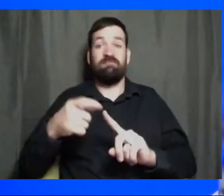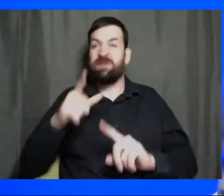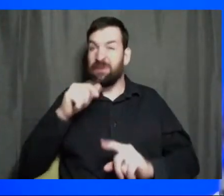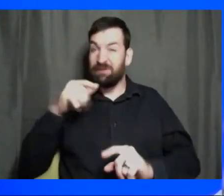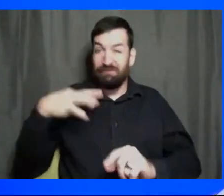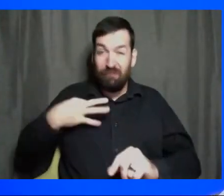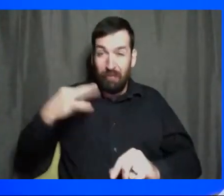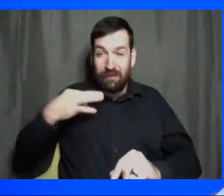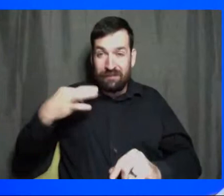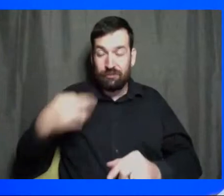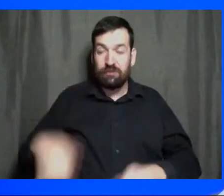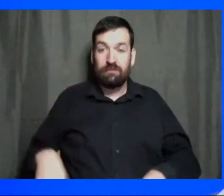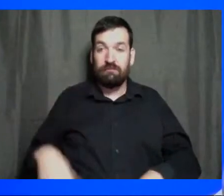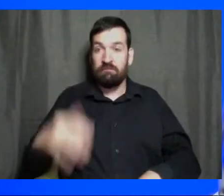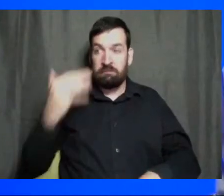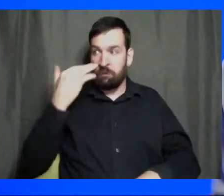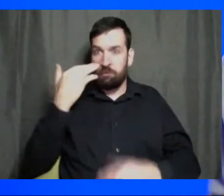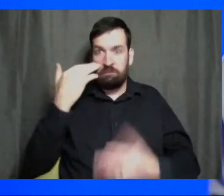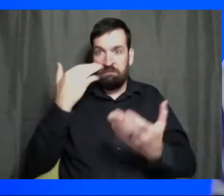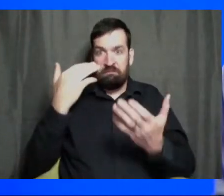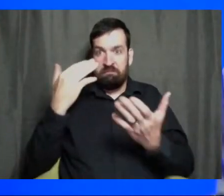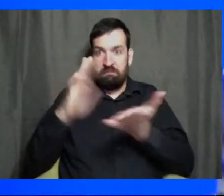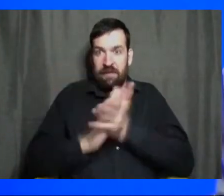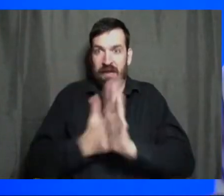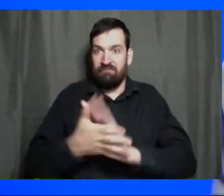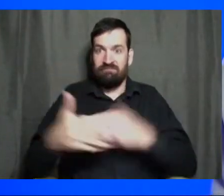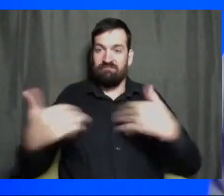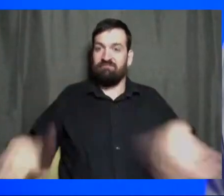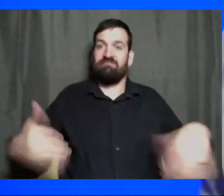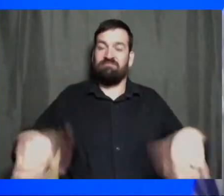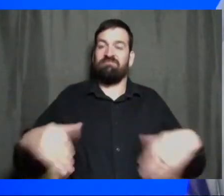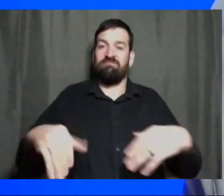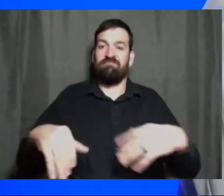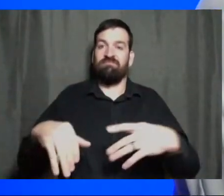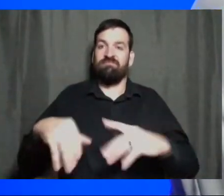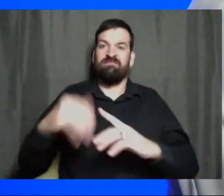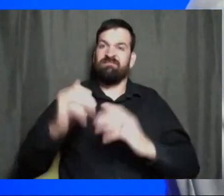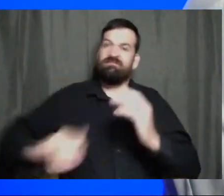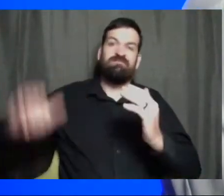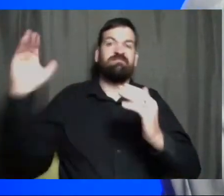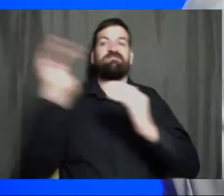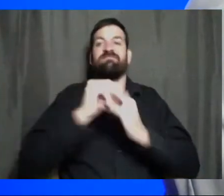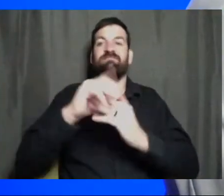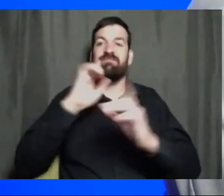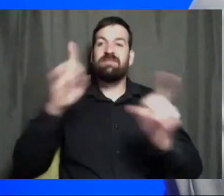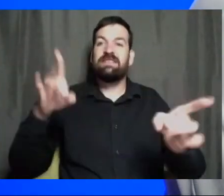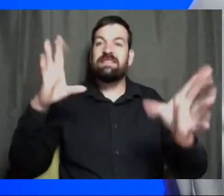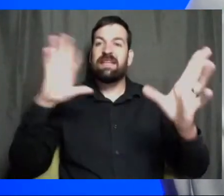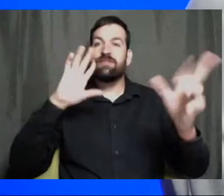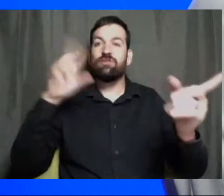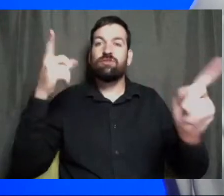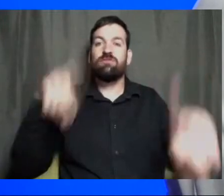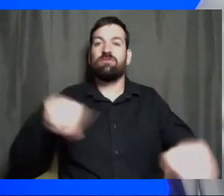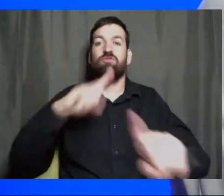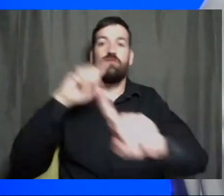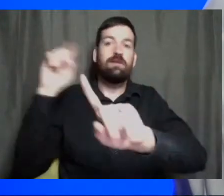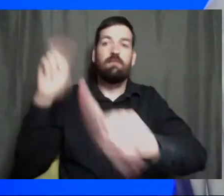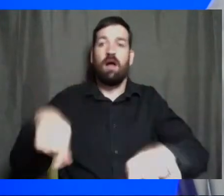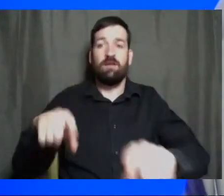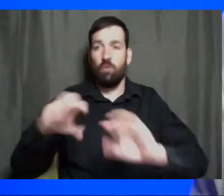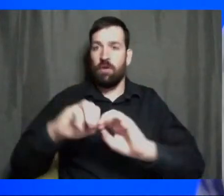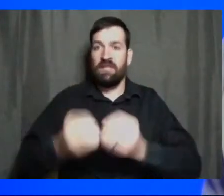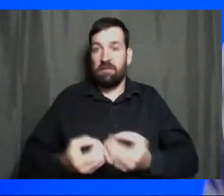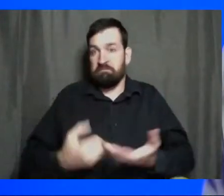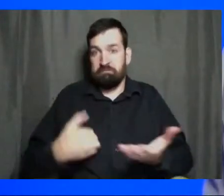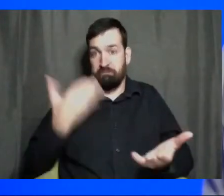to Heart would become this world-class premier disaster response organization that's doing so much,